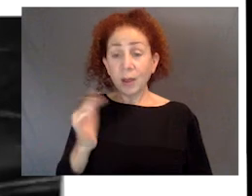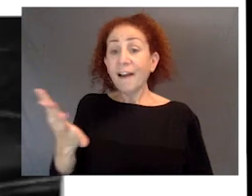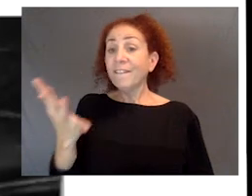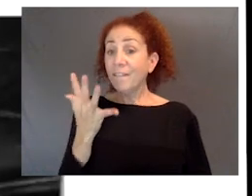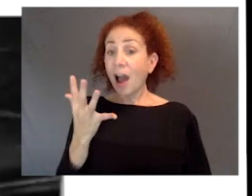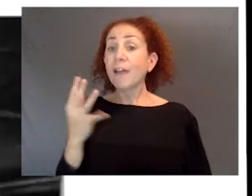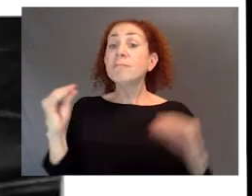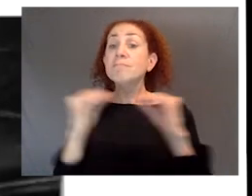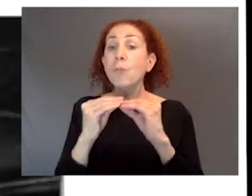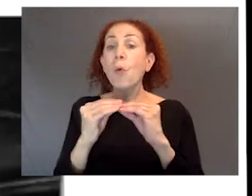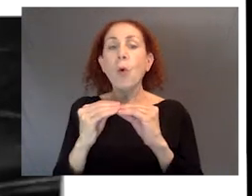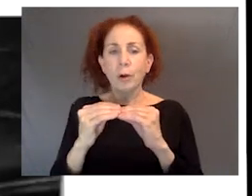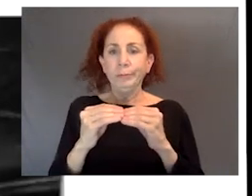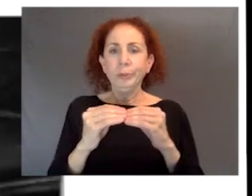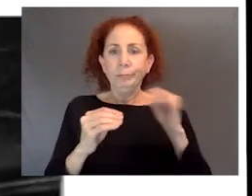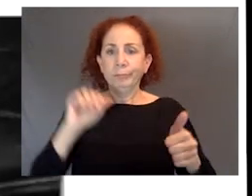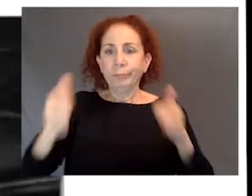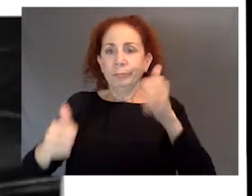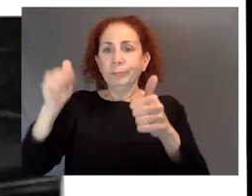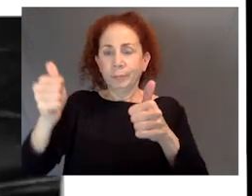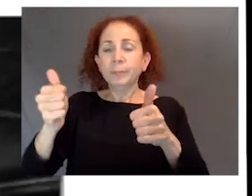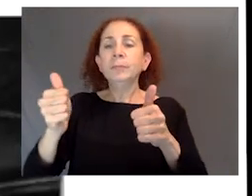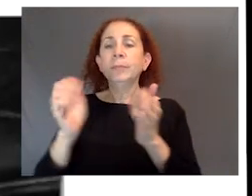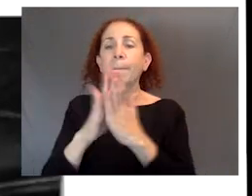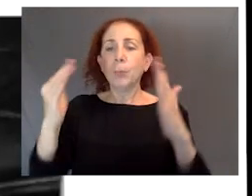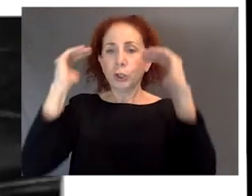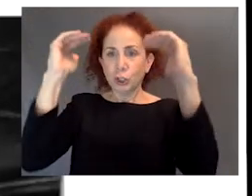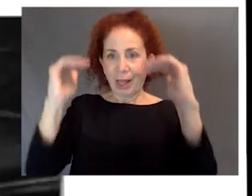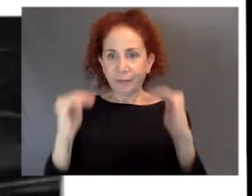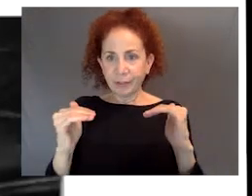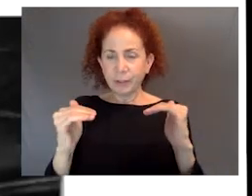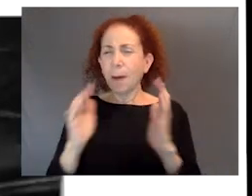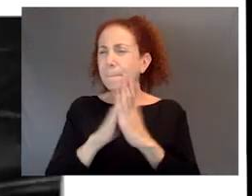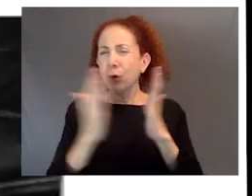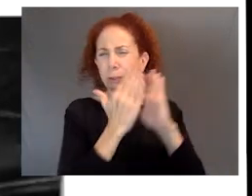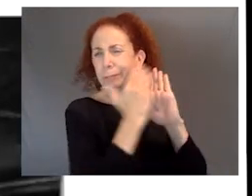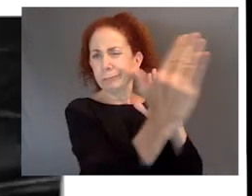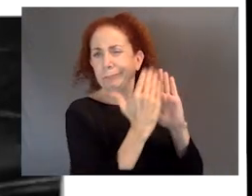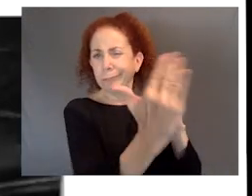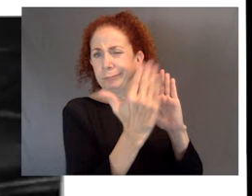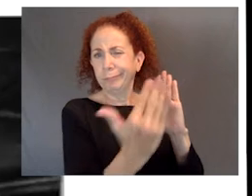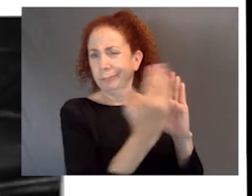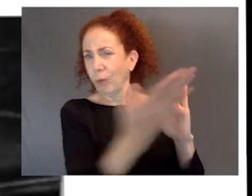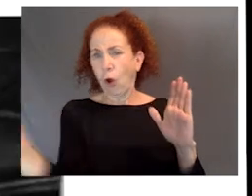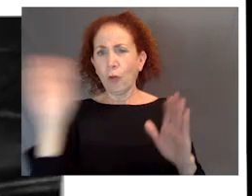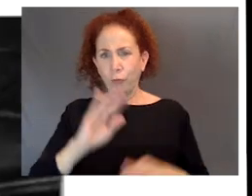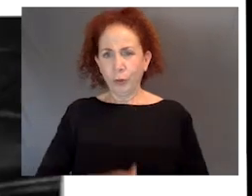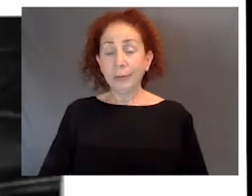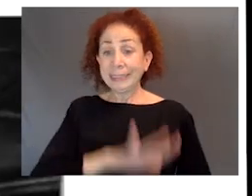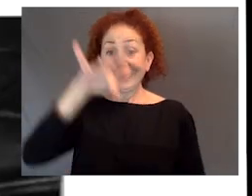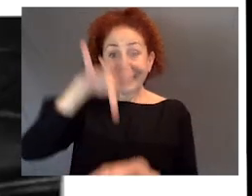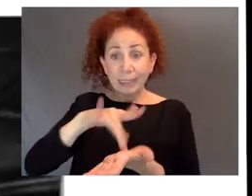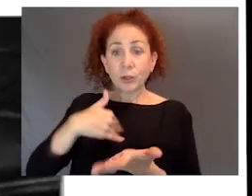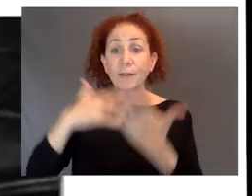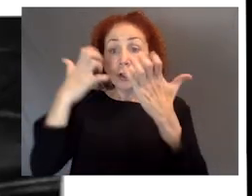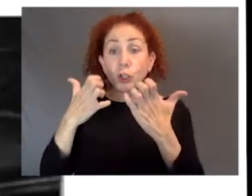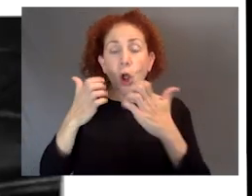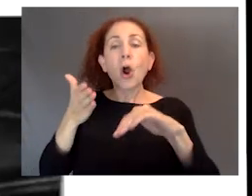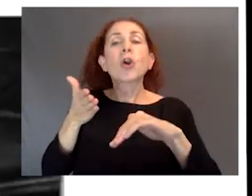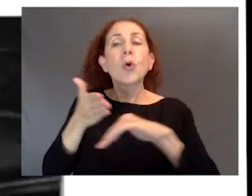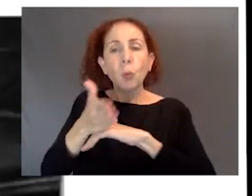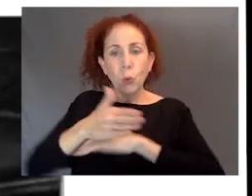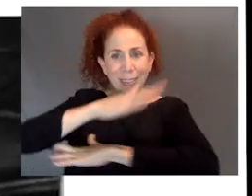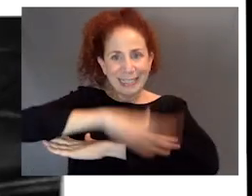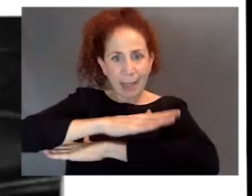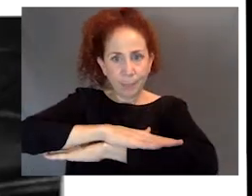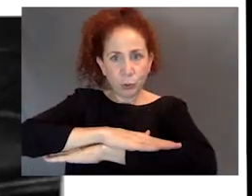5 freestanding bookshelves. The bookshelves are lined with volumes of books. In the center of the room is a dark wood table